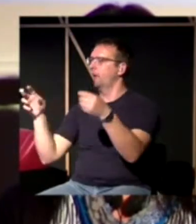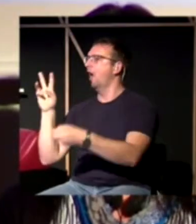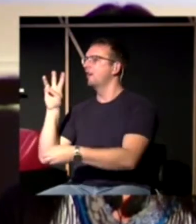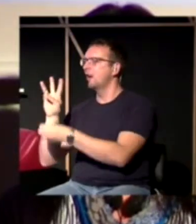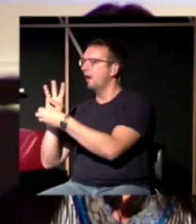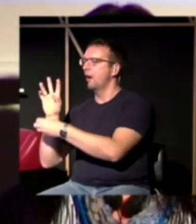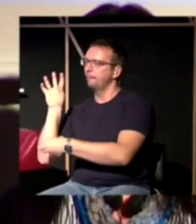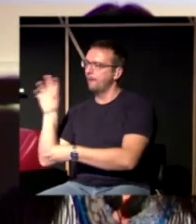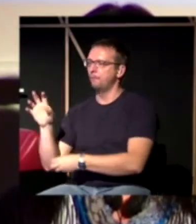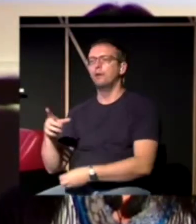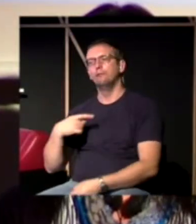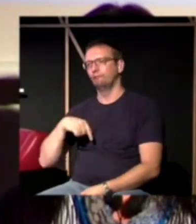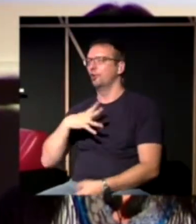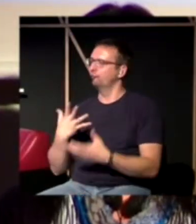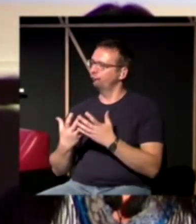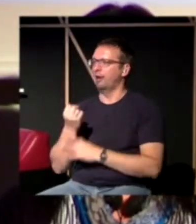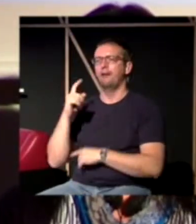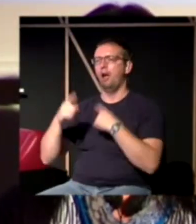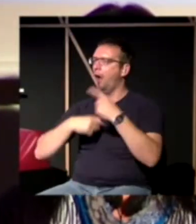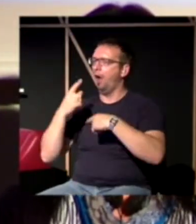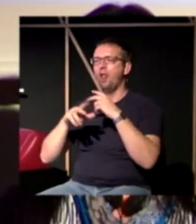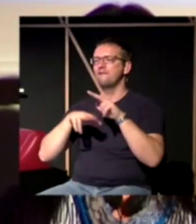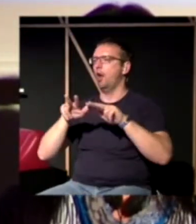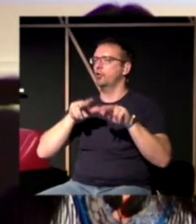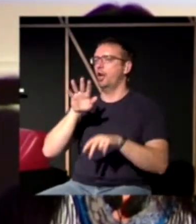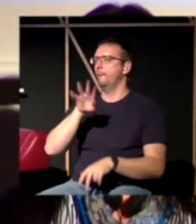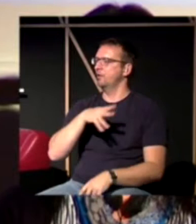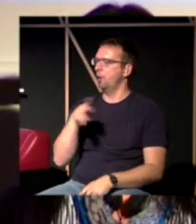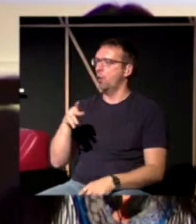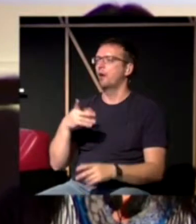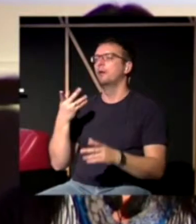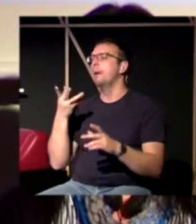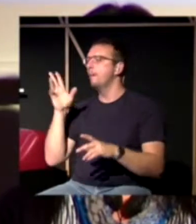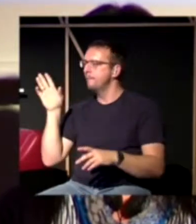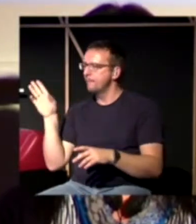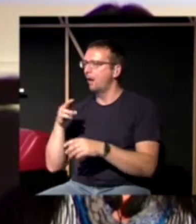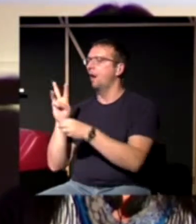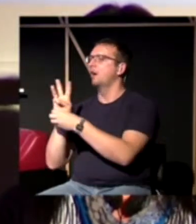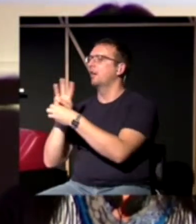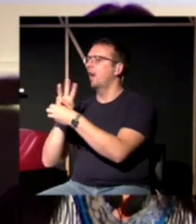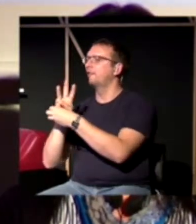before the kickoff, football players took a picture with kids and with the Cafe Week of Action